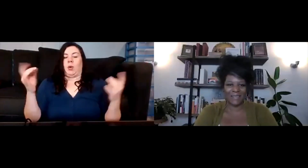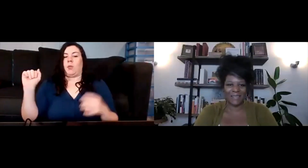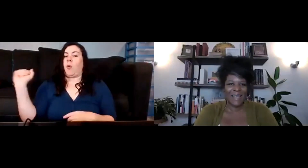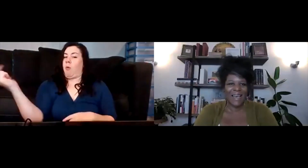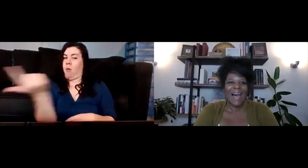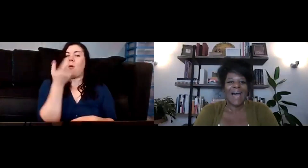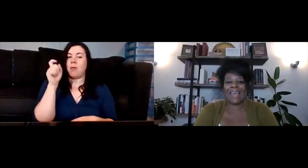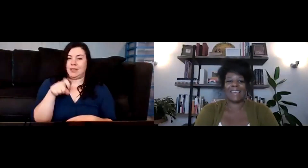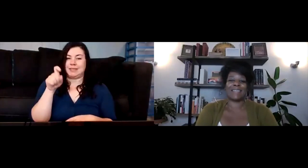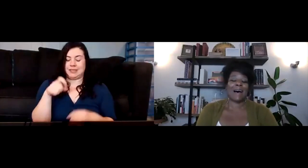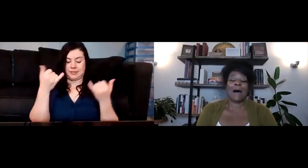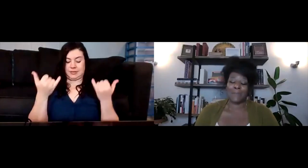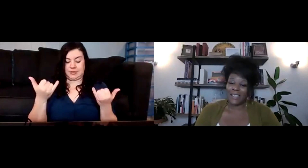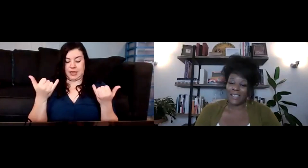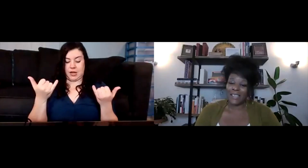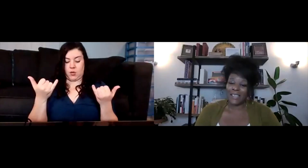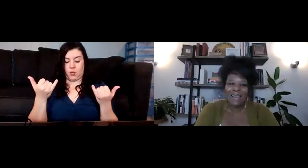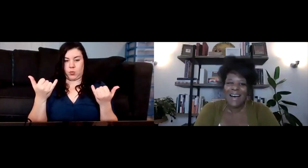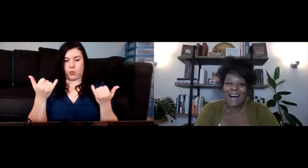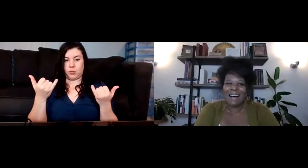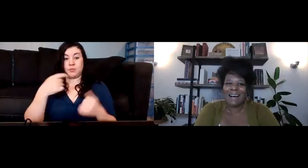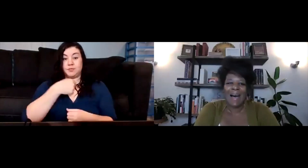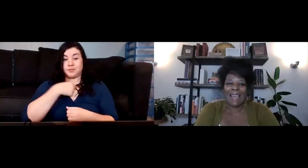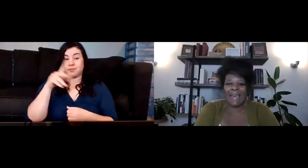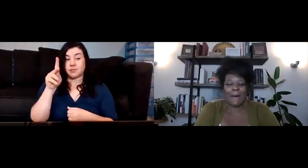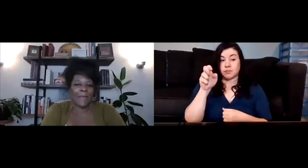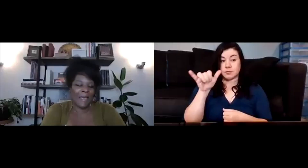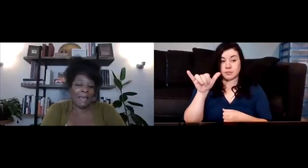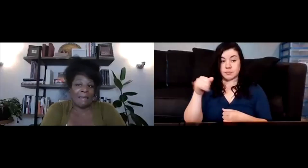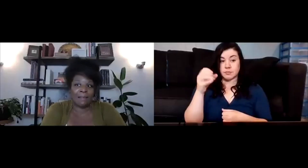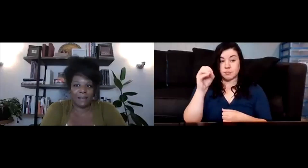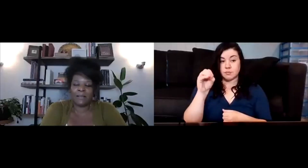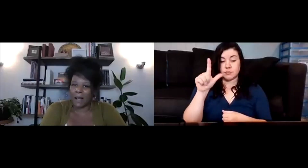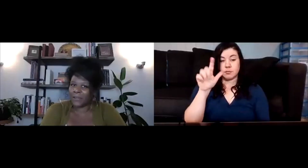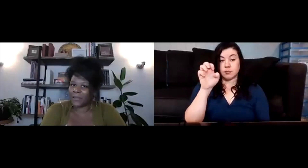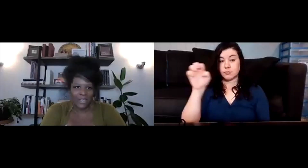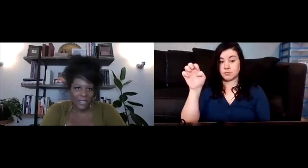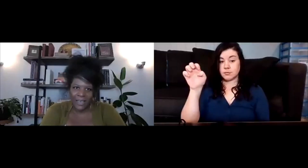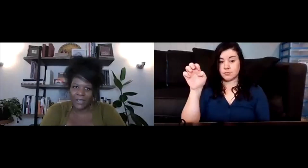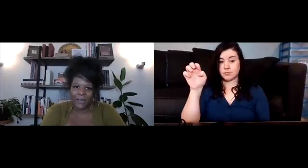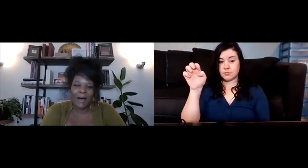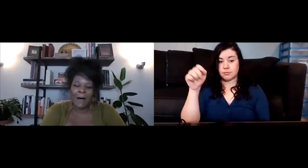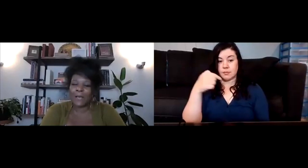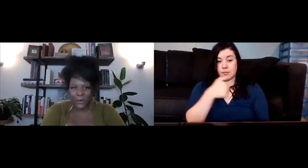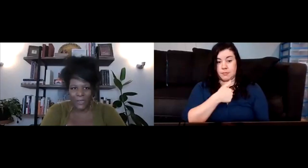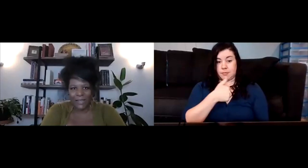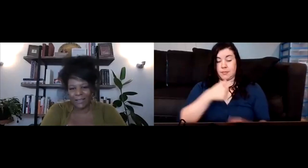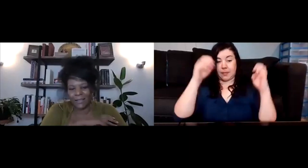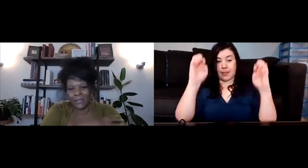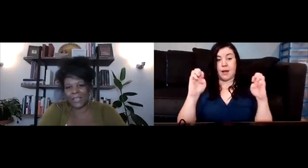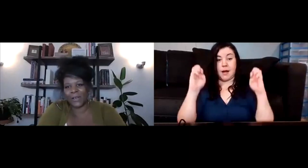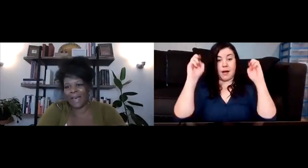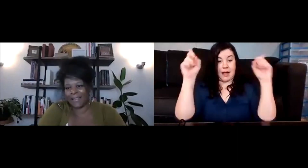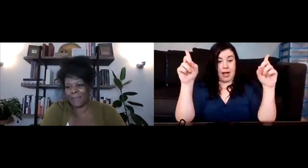moment. And I'm Kijo Lee. I am a scholar and educator, currently the